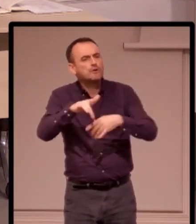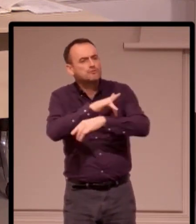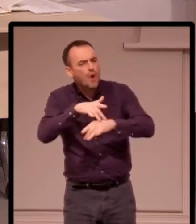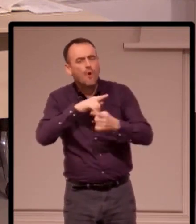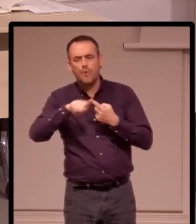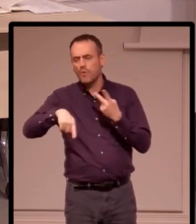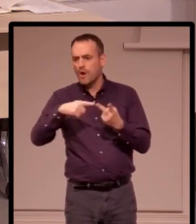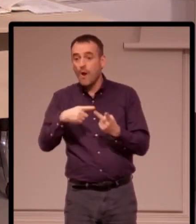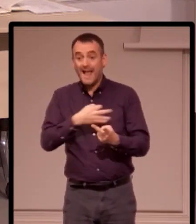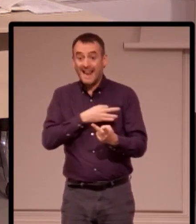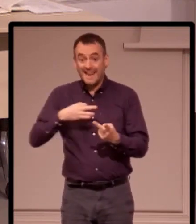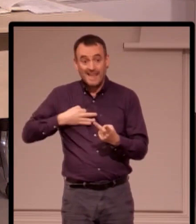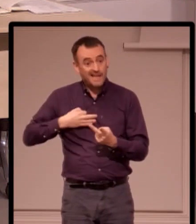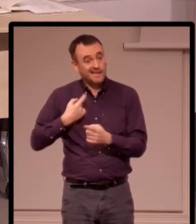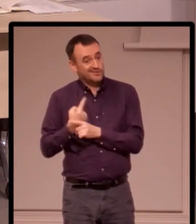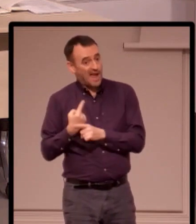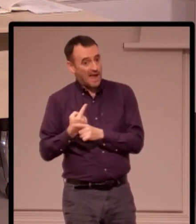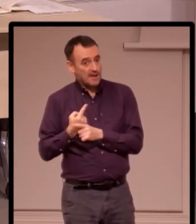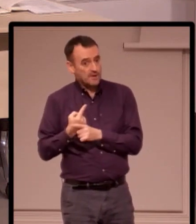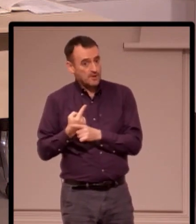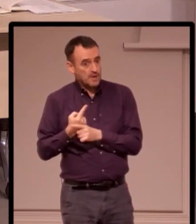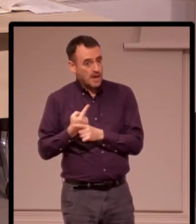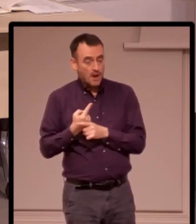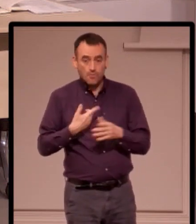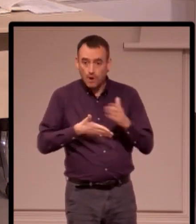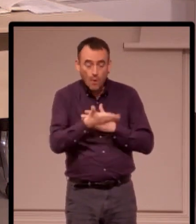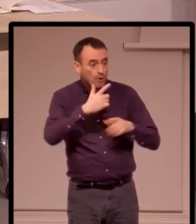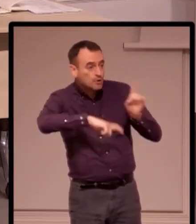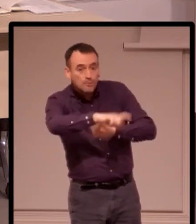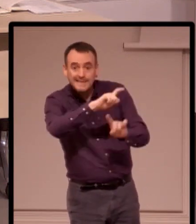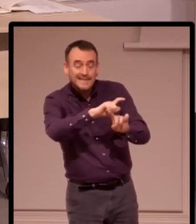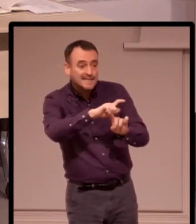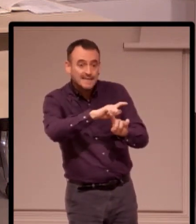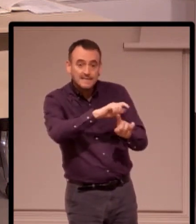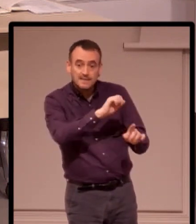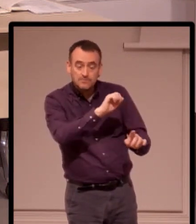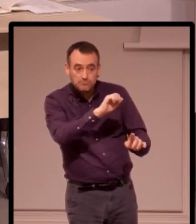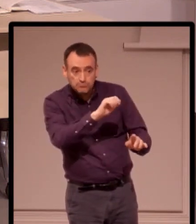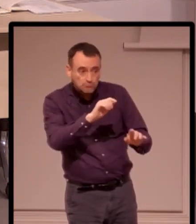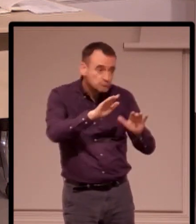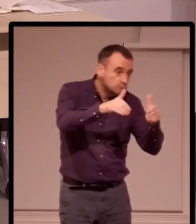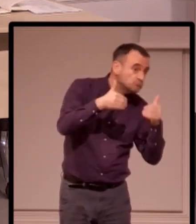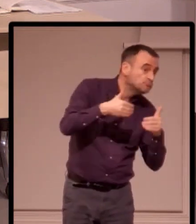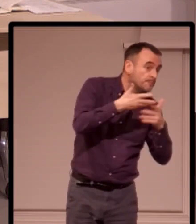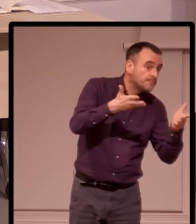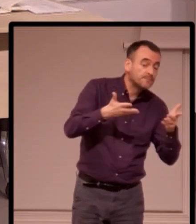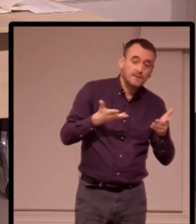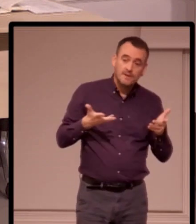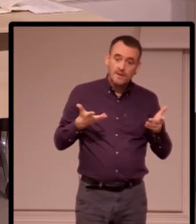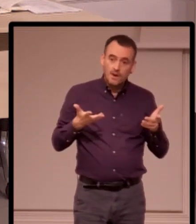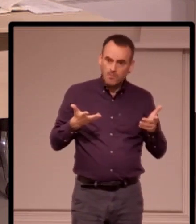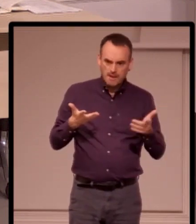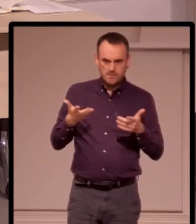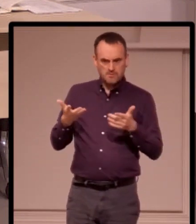places across the country that other people wouldn't normally go to. We door knock communities where maybe actually they're, you know, people have said that they're